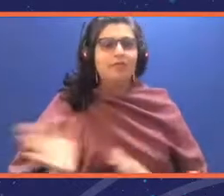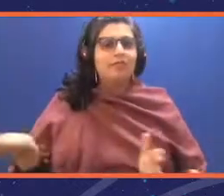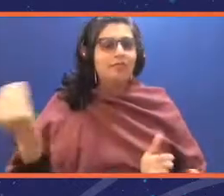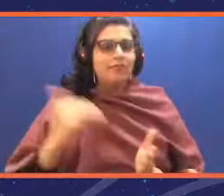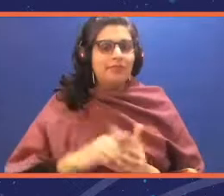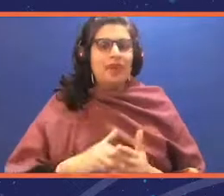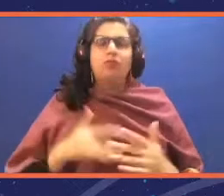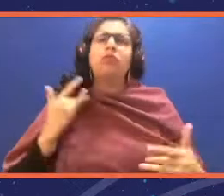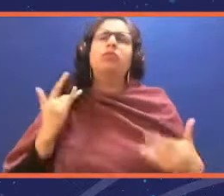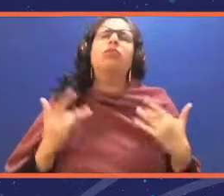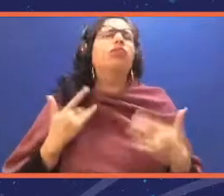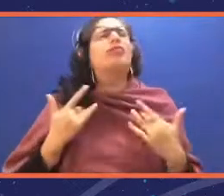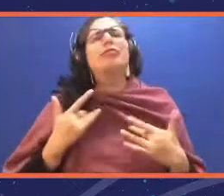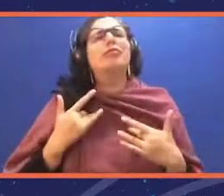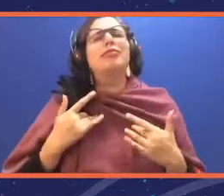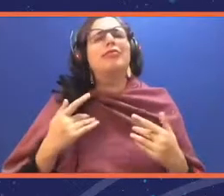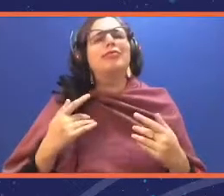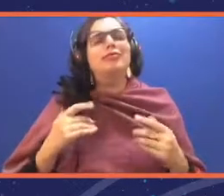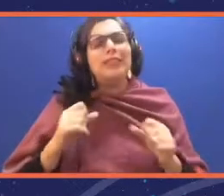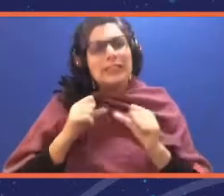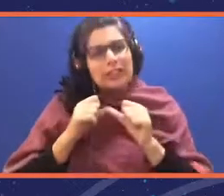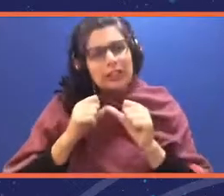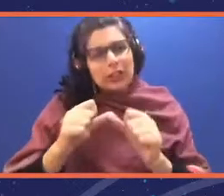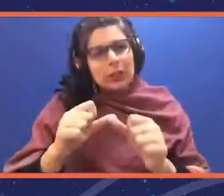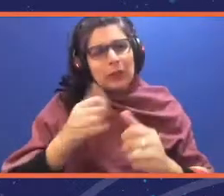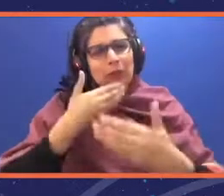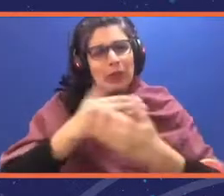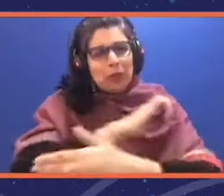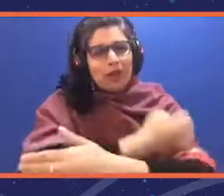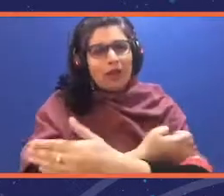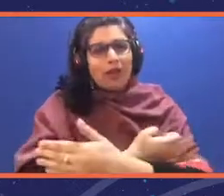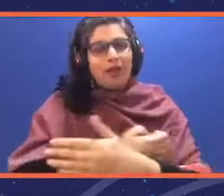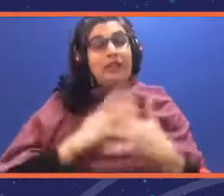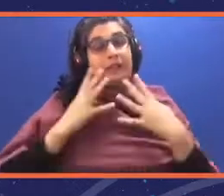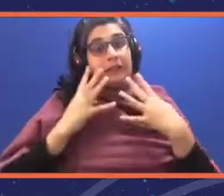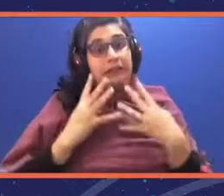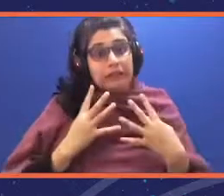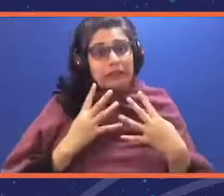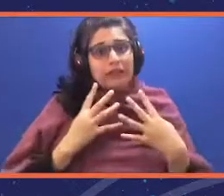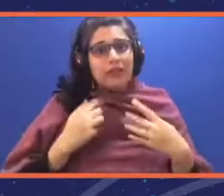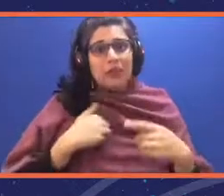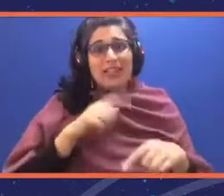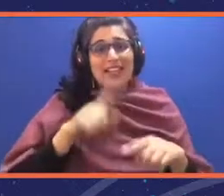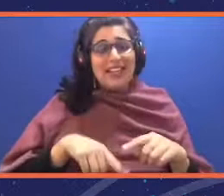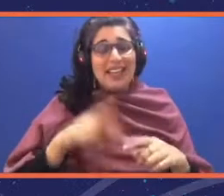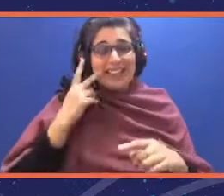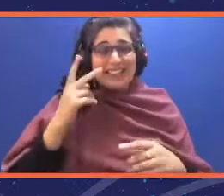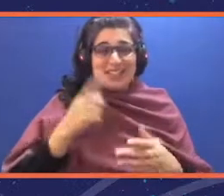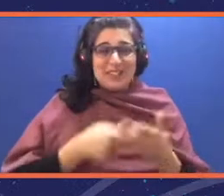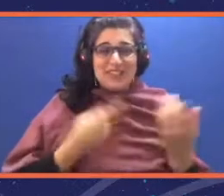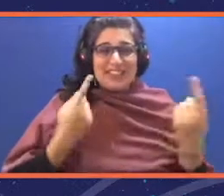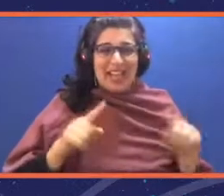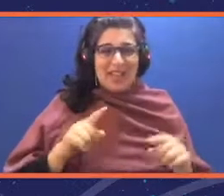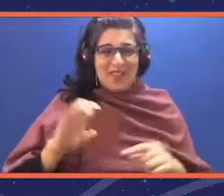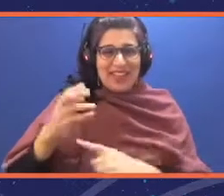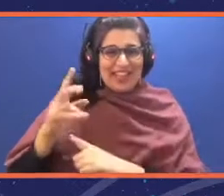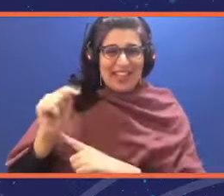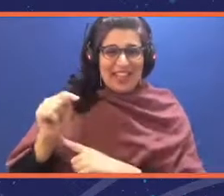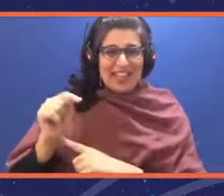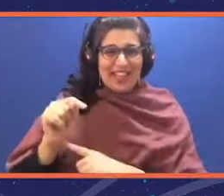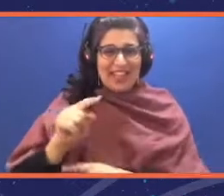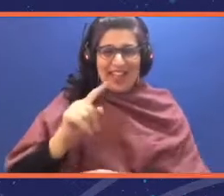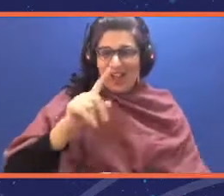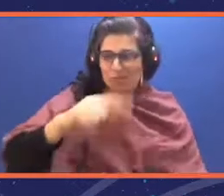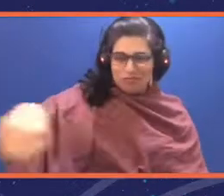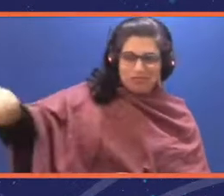excited. Let's keep the energy going. The sad part for us is that we cannot see what's happening in the chat over on y'all's end of